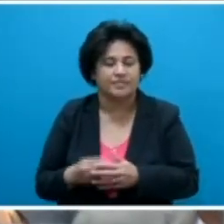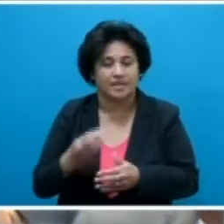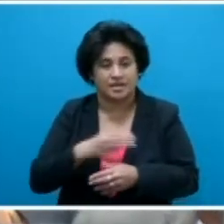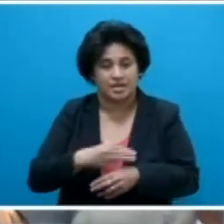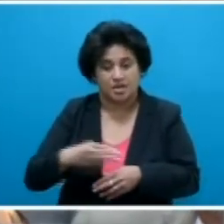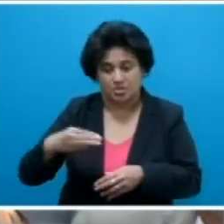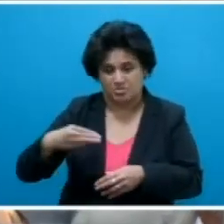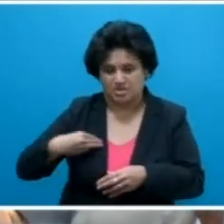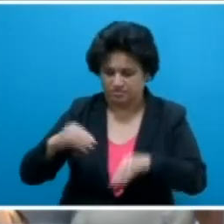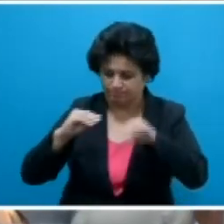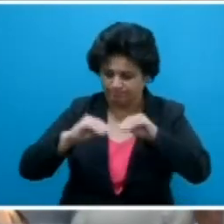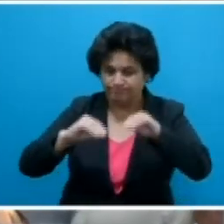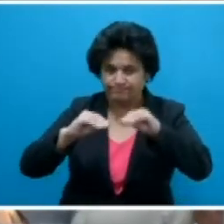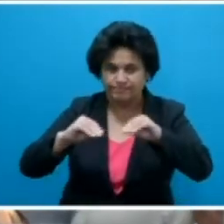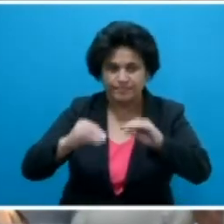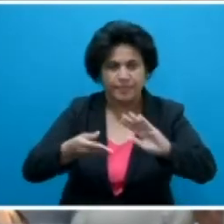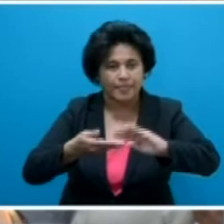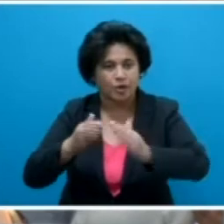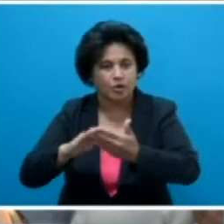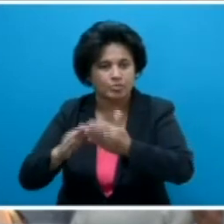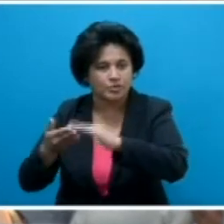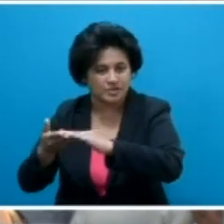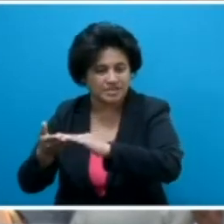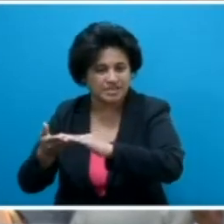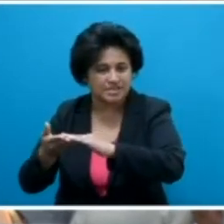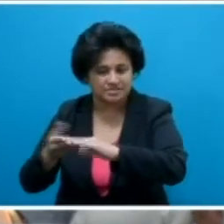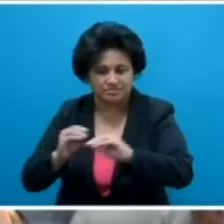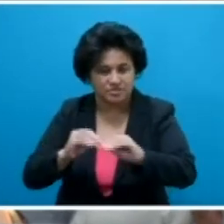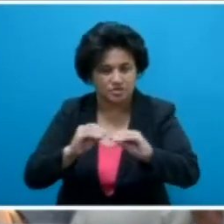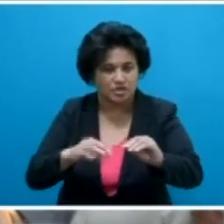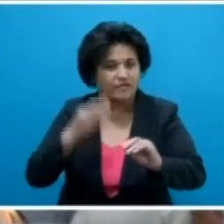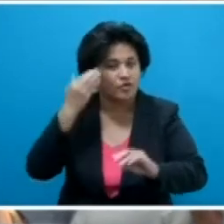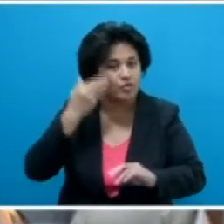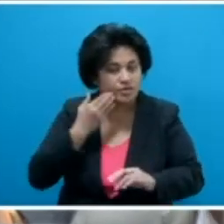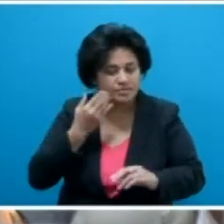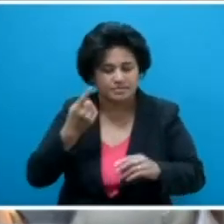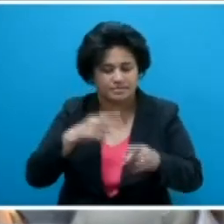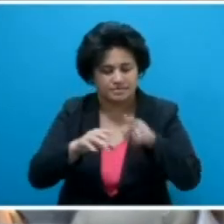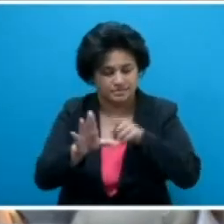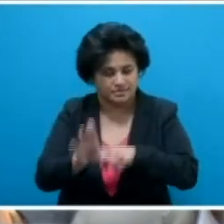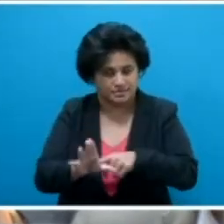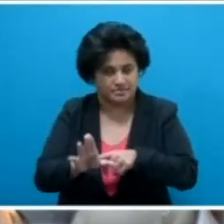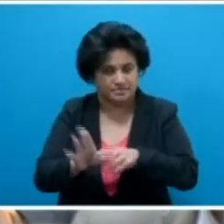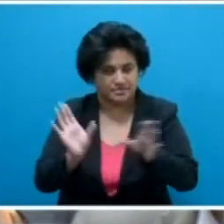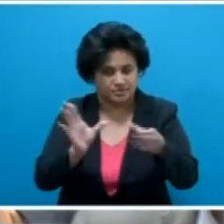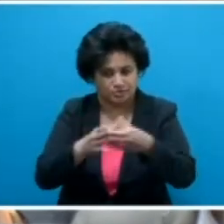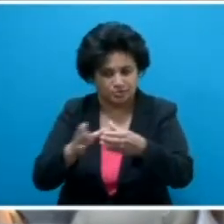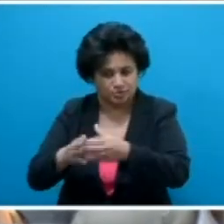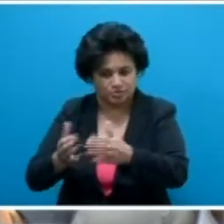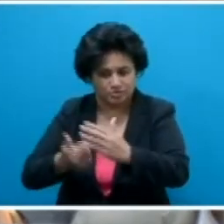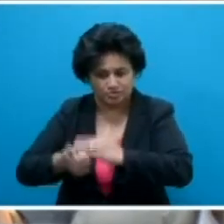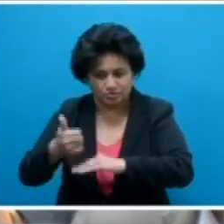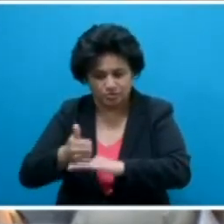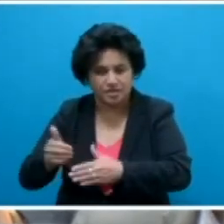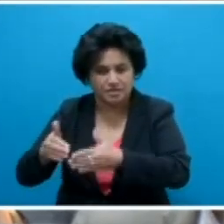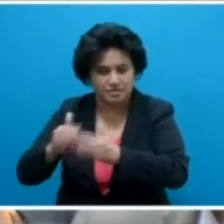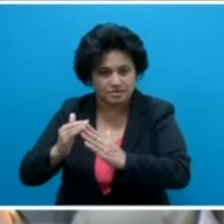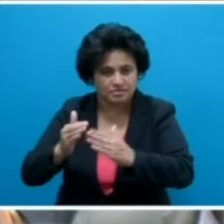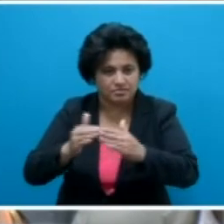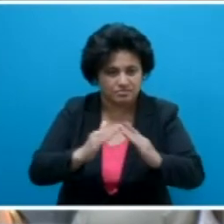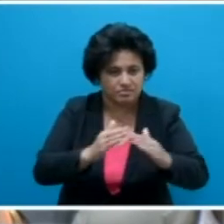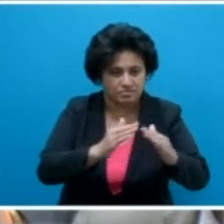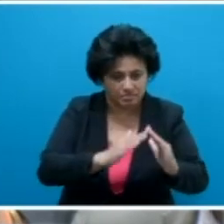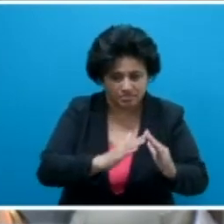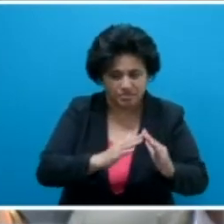train the communities, focusing specifically on women and youth groups to set up and manage their nurseries. We